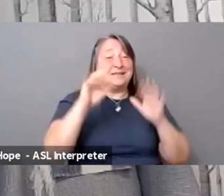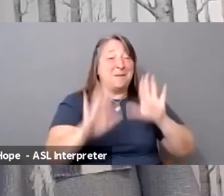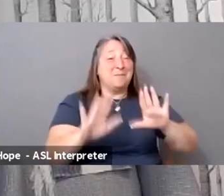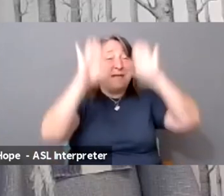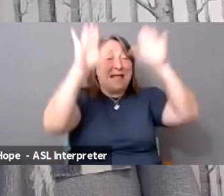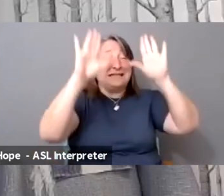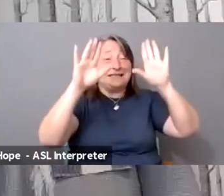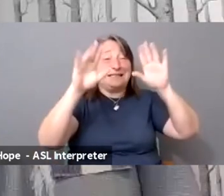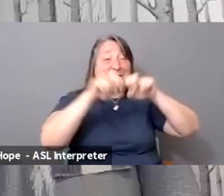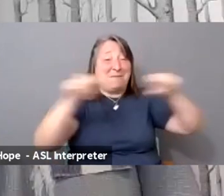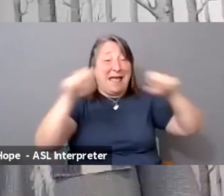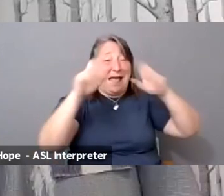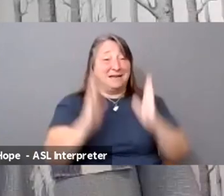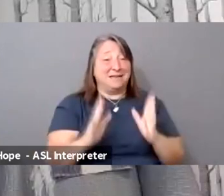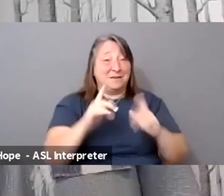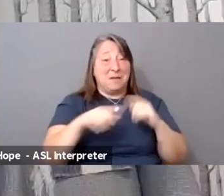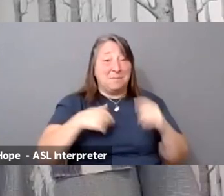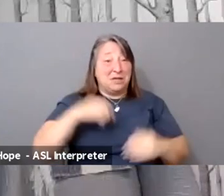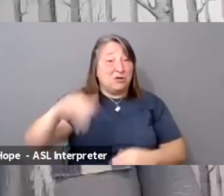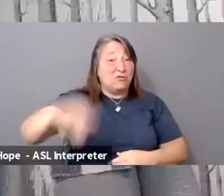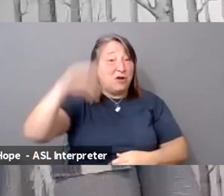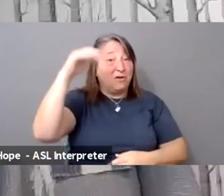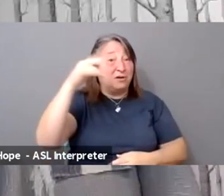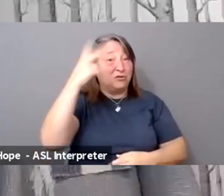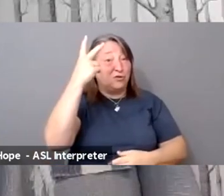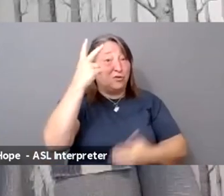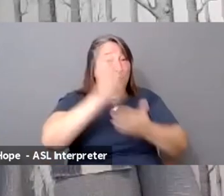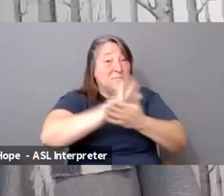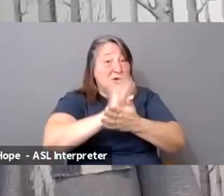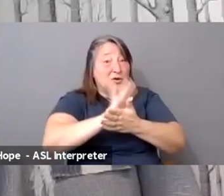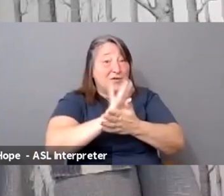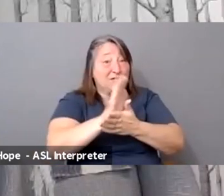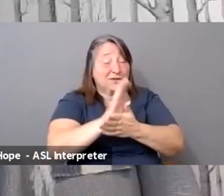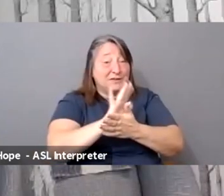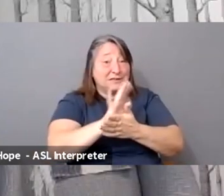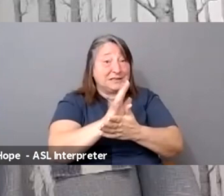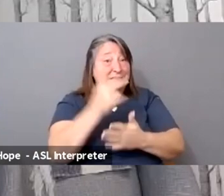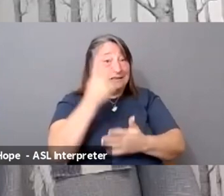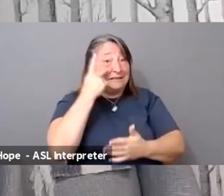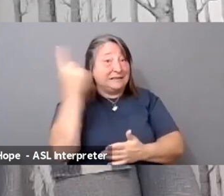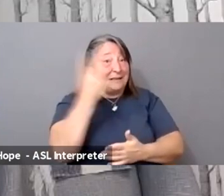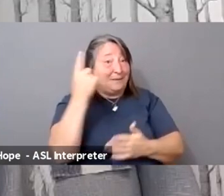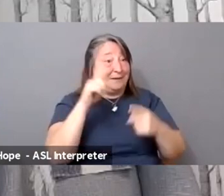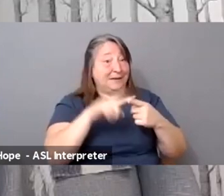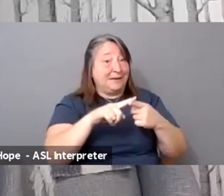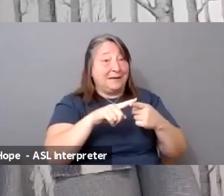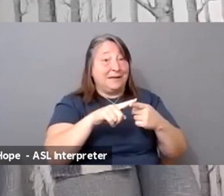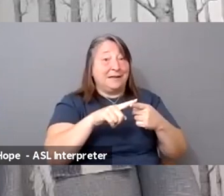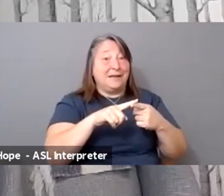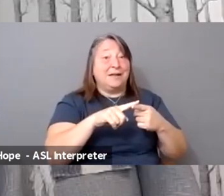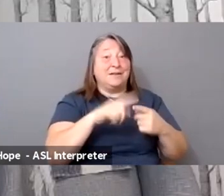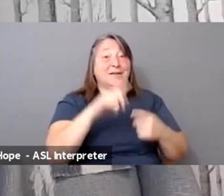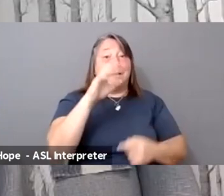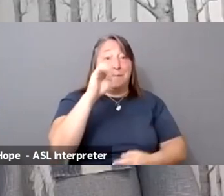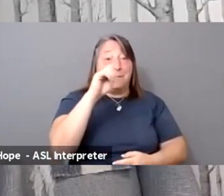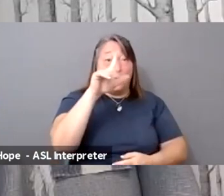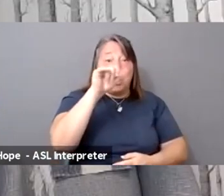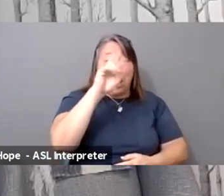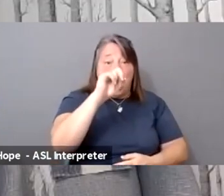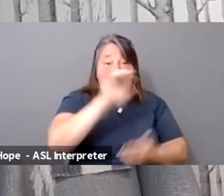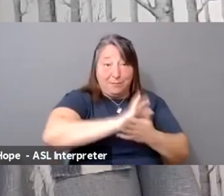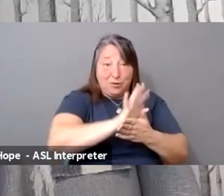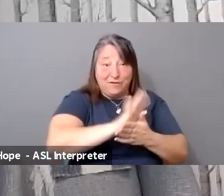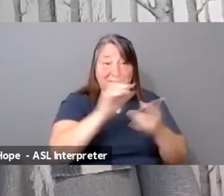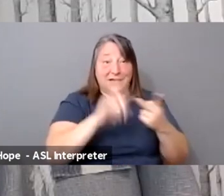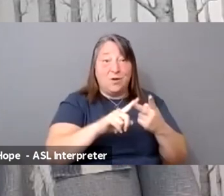up, the two reference points I had for movies of seeing somebody that looked like myself were either the animated Mulan movie or Joy Luck